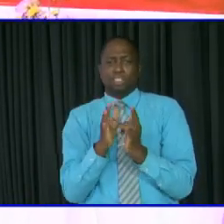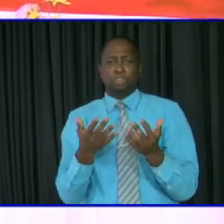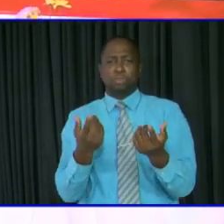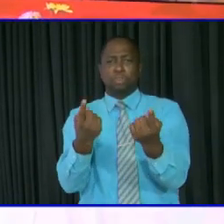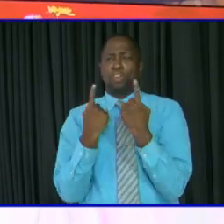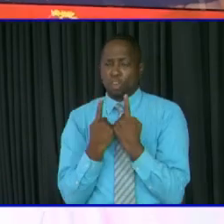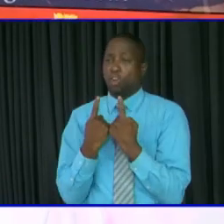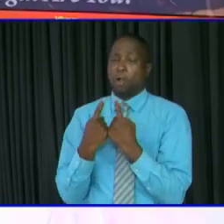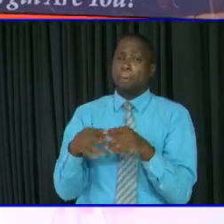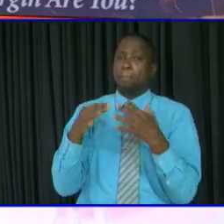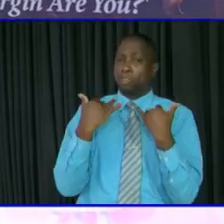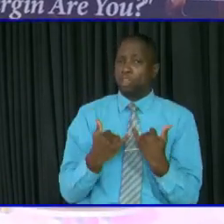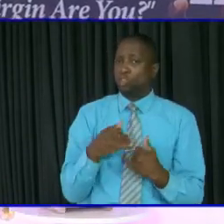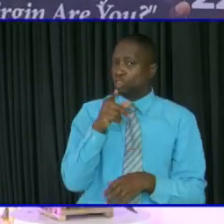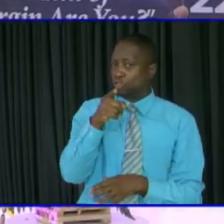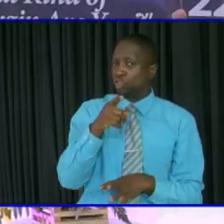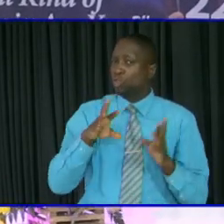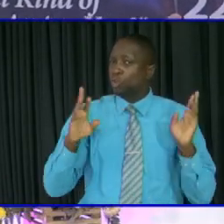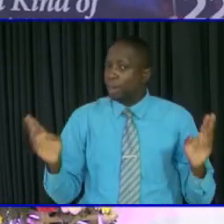would you be ready? And